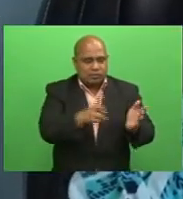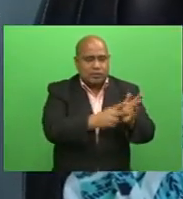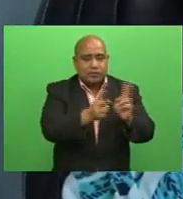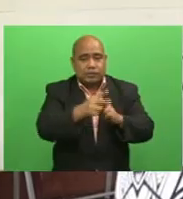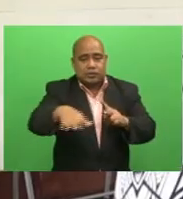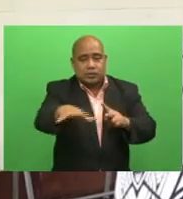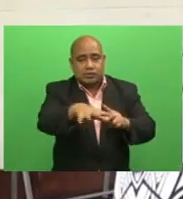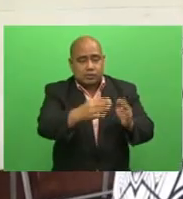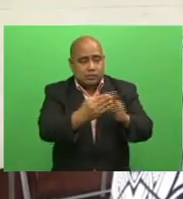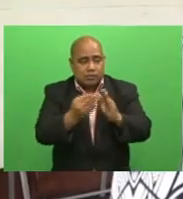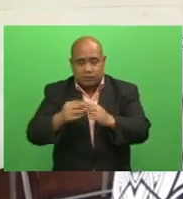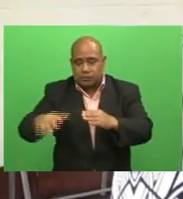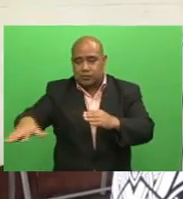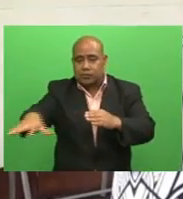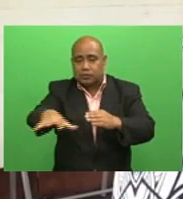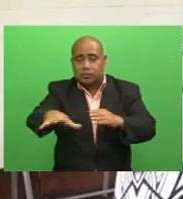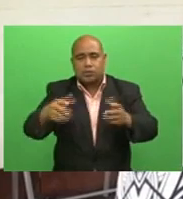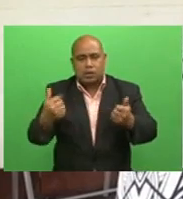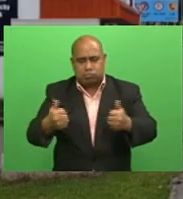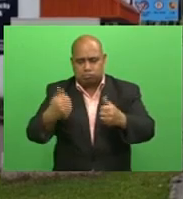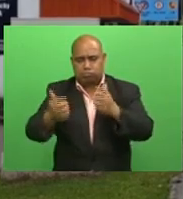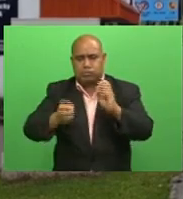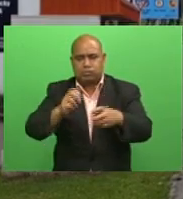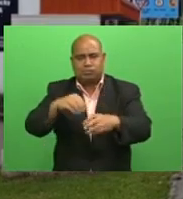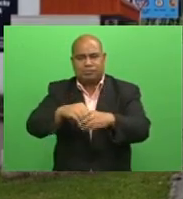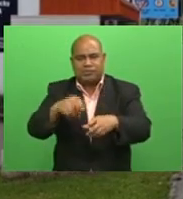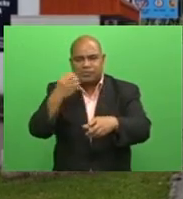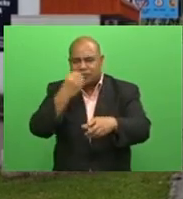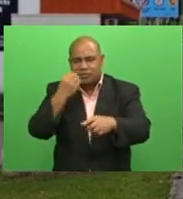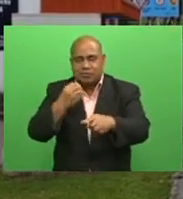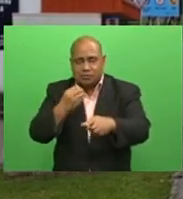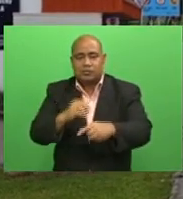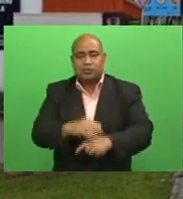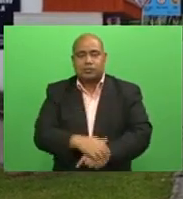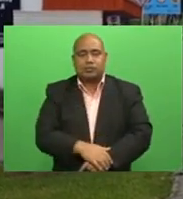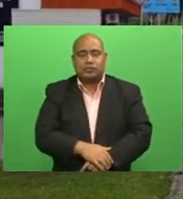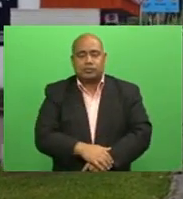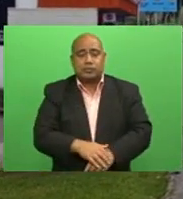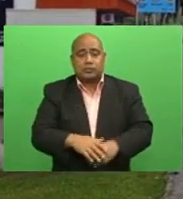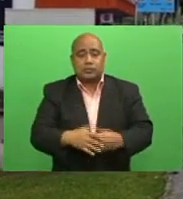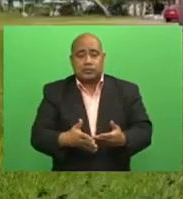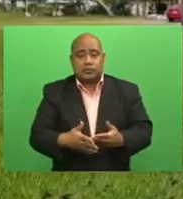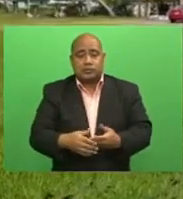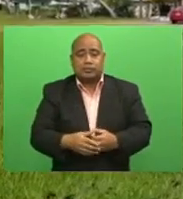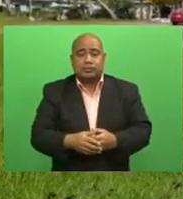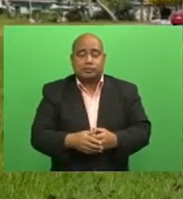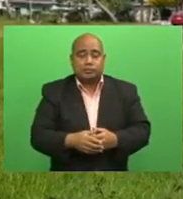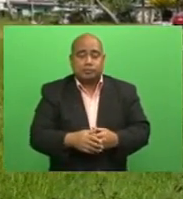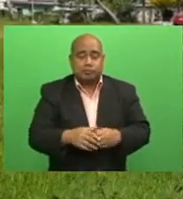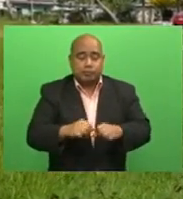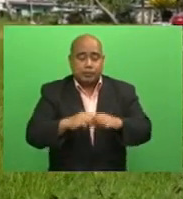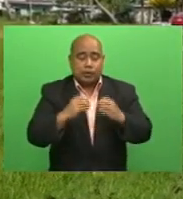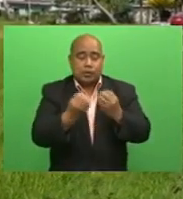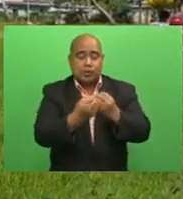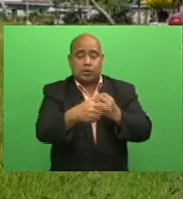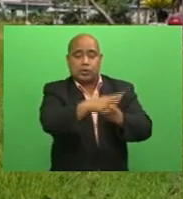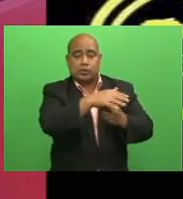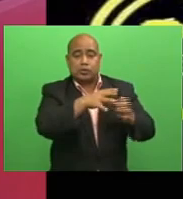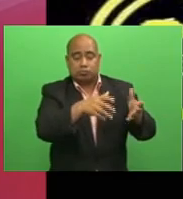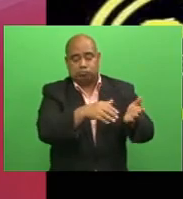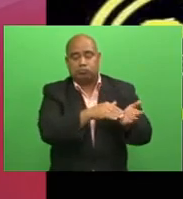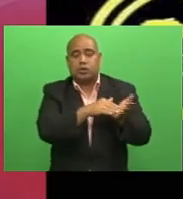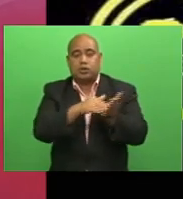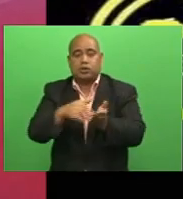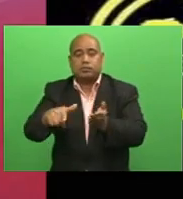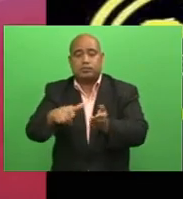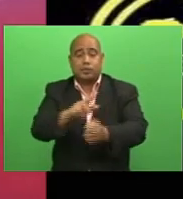malnutrition. Meanwhile, the NGO Hakwa Foundation is working to help pregnant mothers in the rural areas of Singatoka. We are